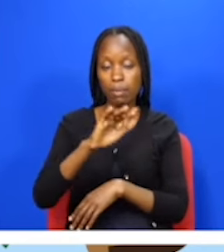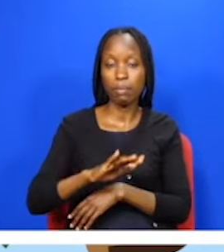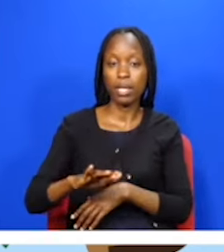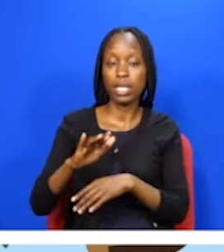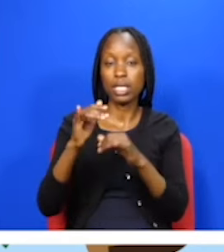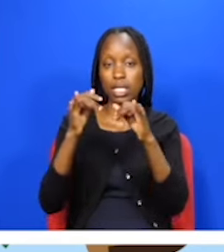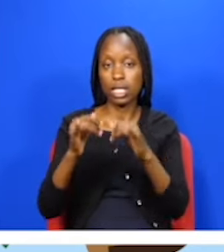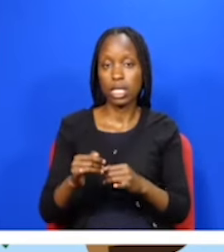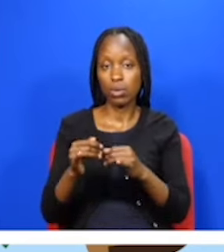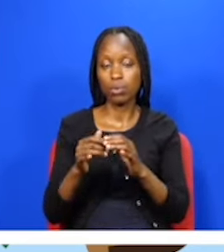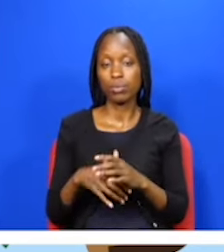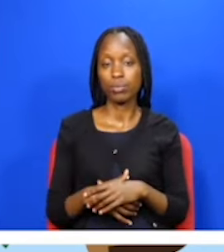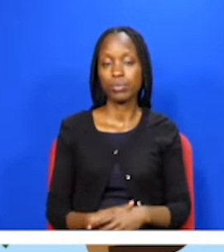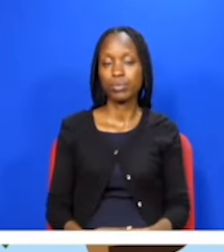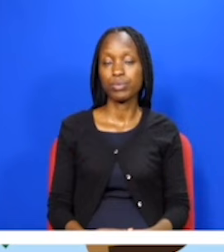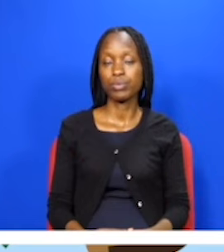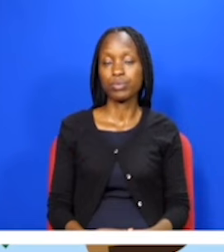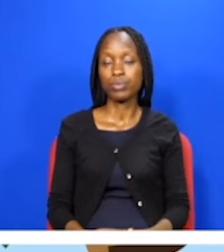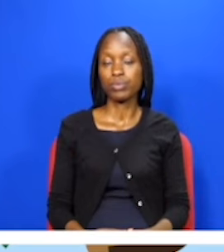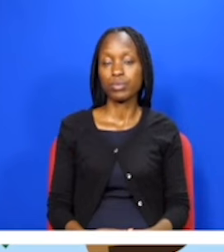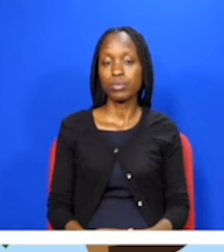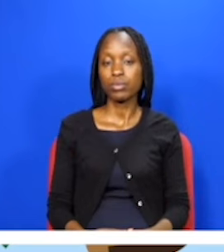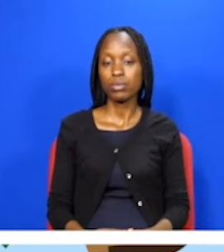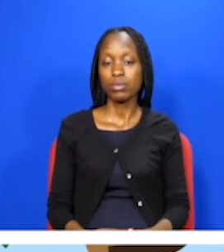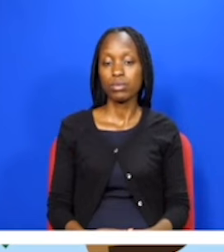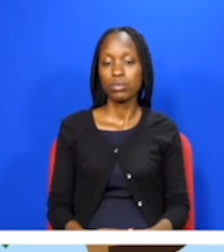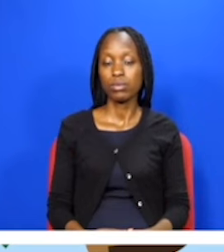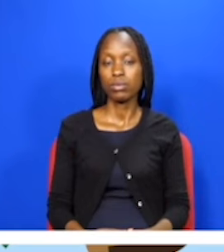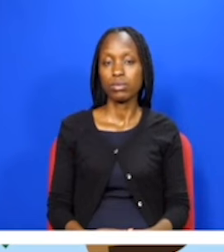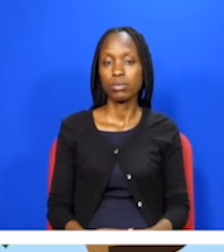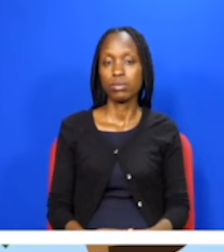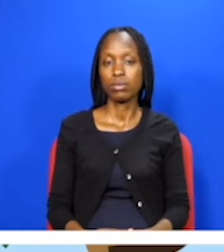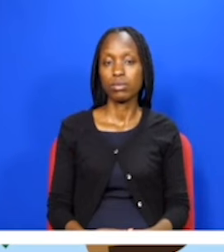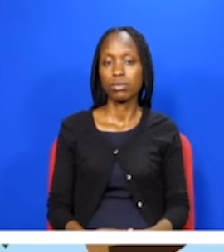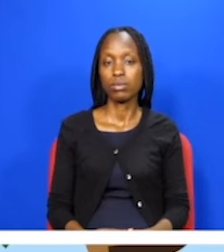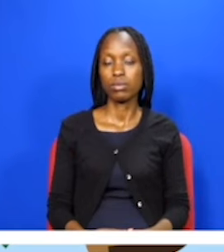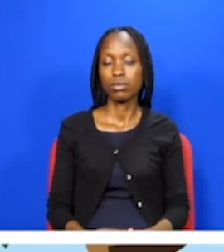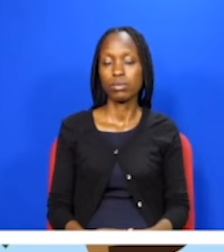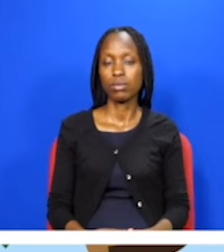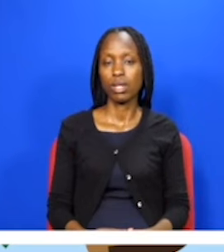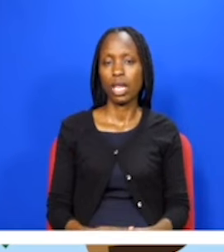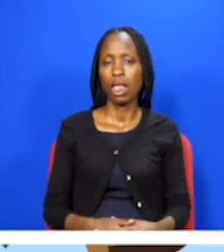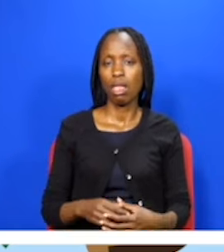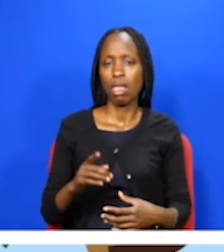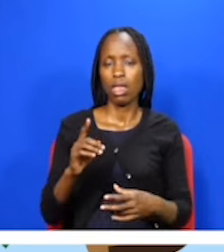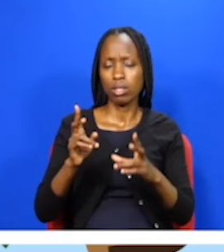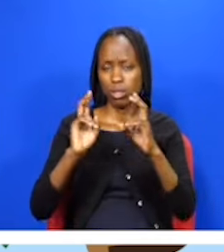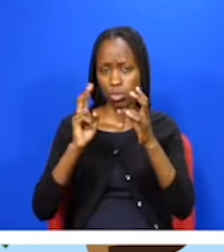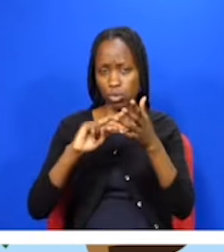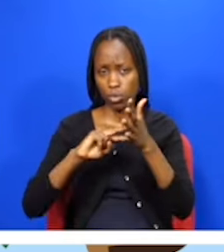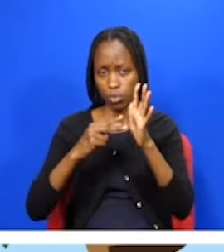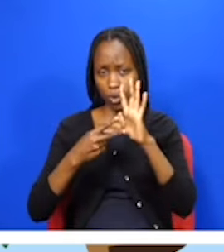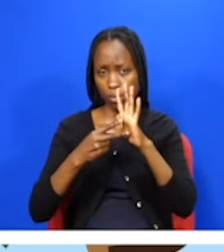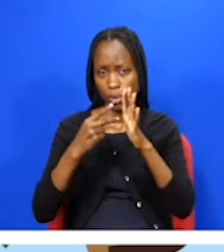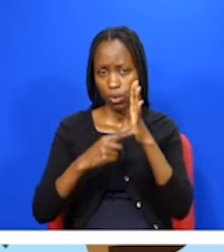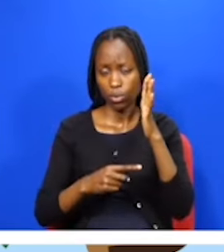New territories. Seeing new territories. And what is seeing new territories? You